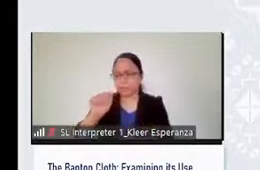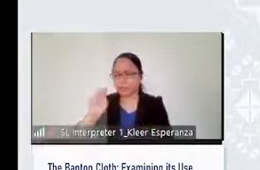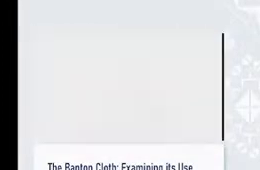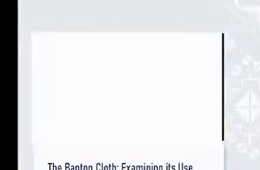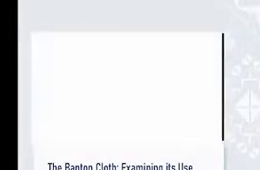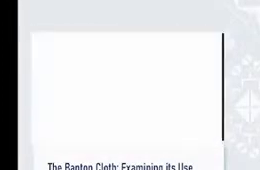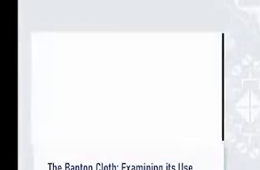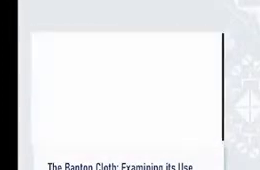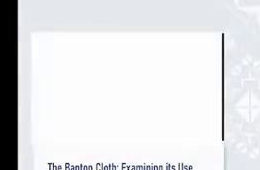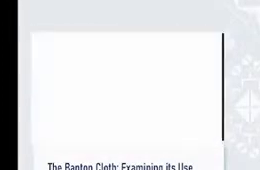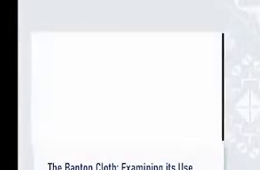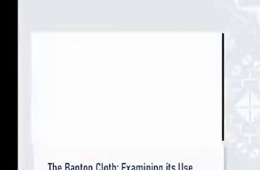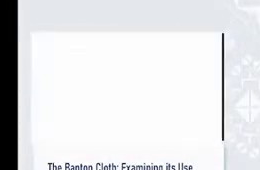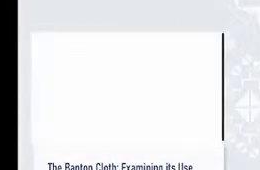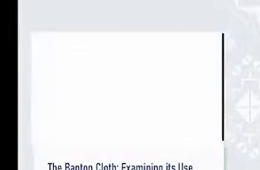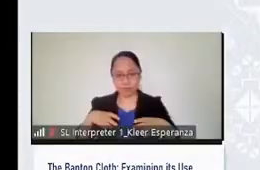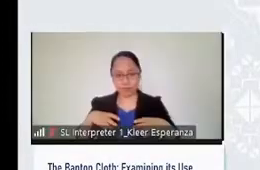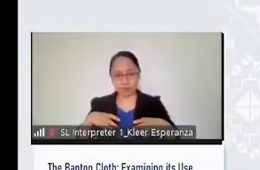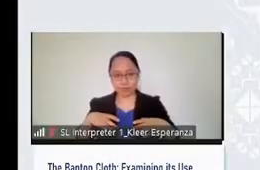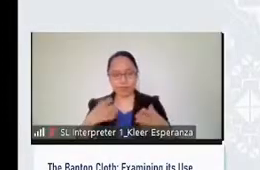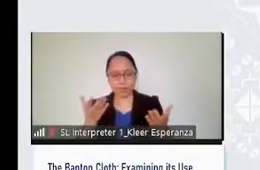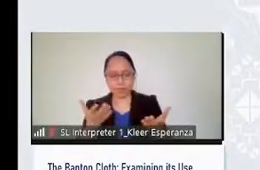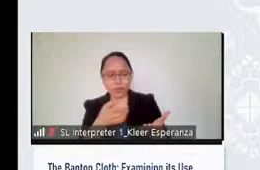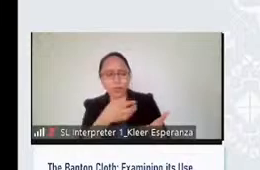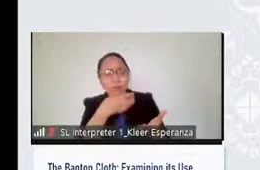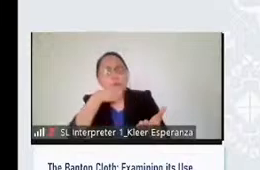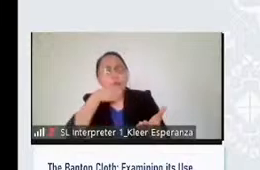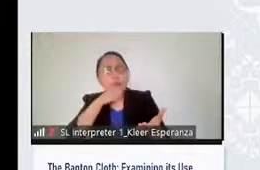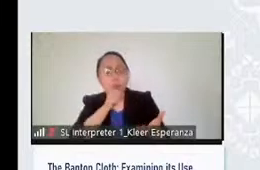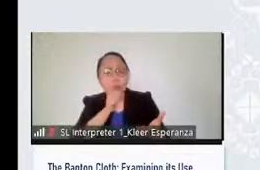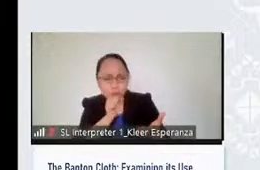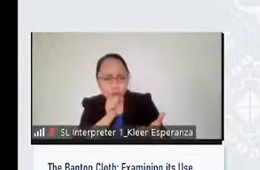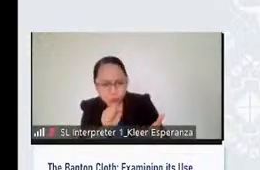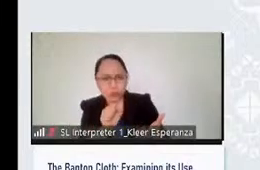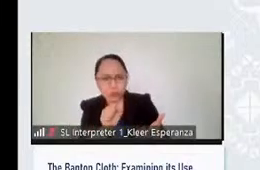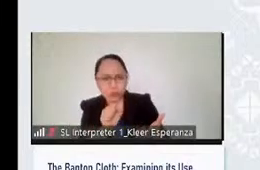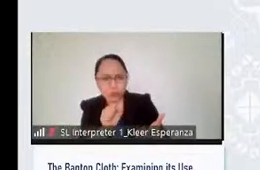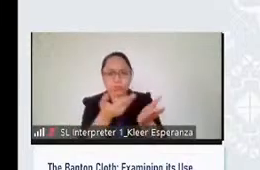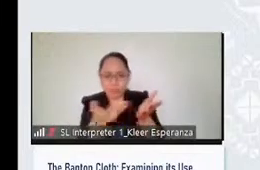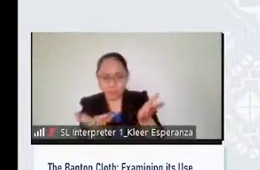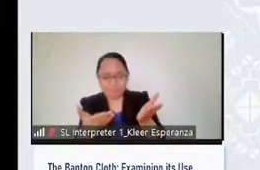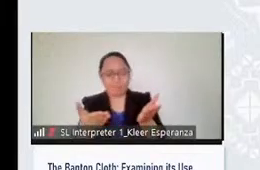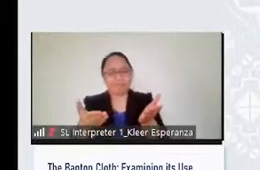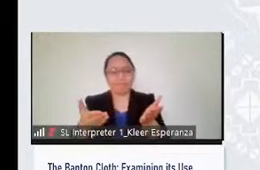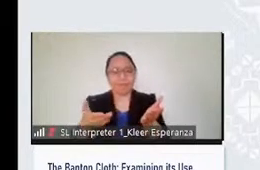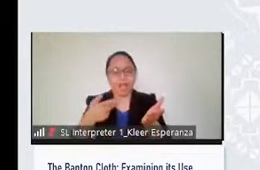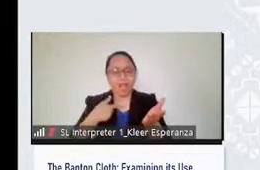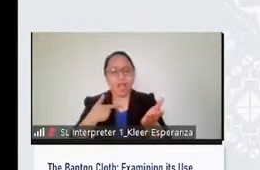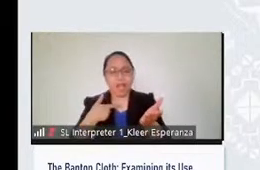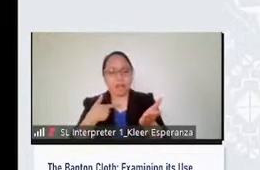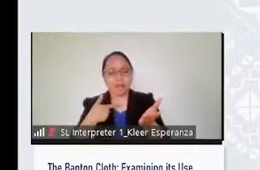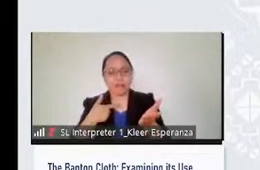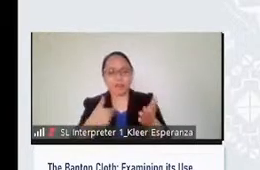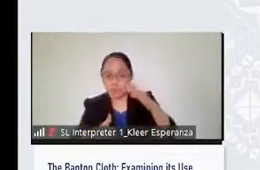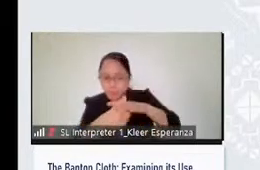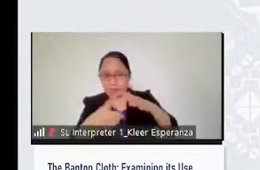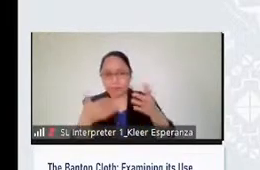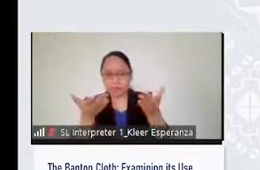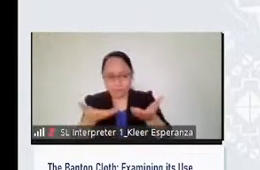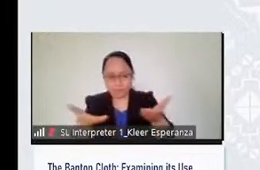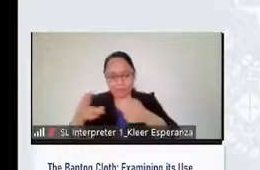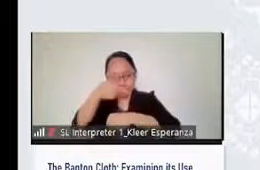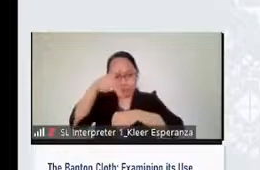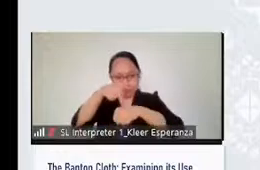century, are considered as the oldest known textiles that exist in the Philippines. Fragment A is part of the National